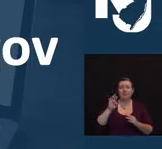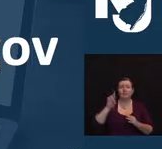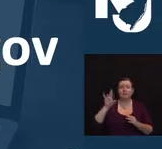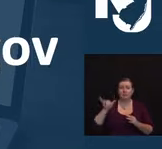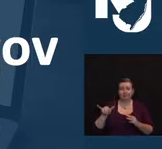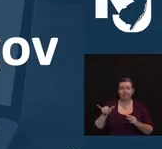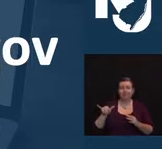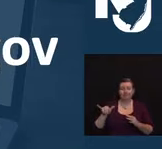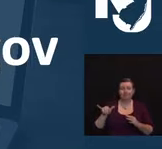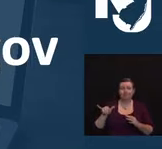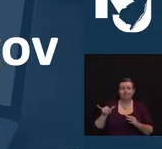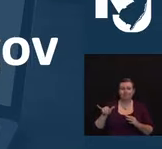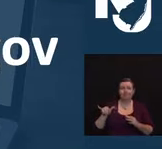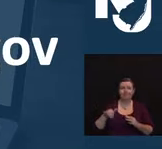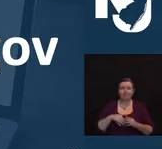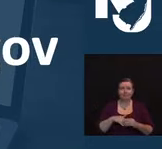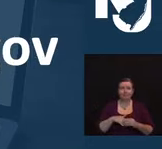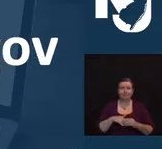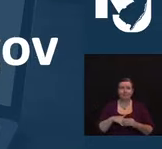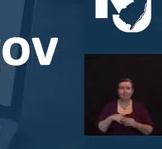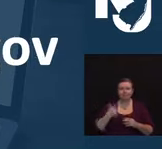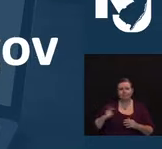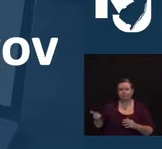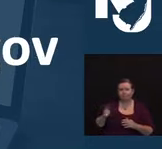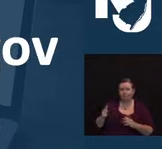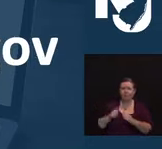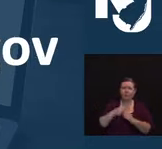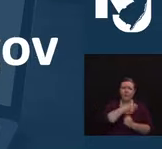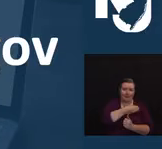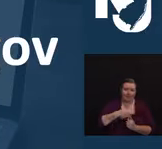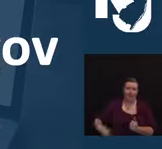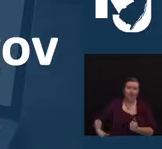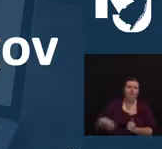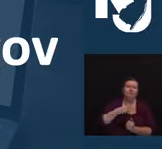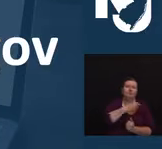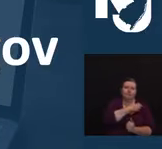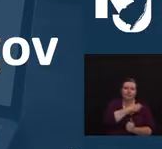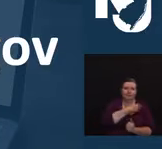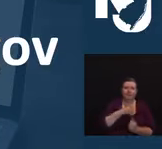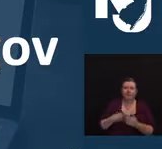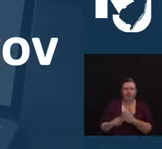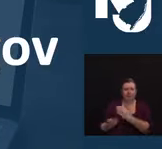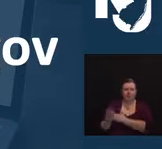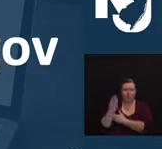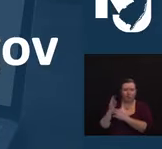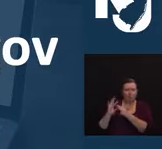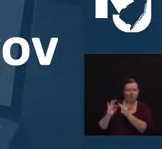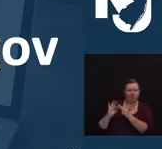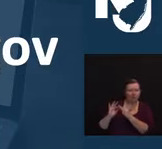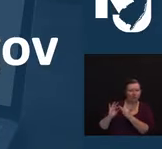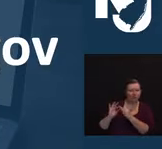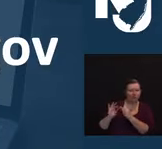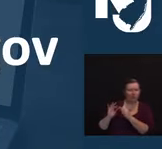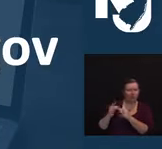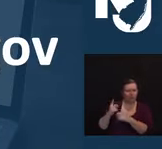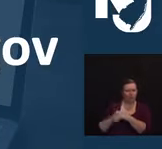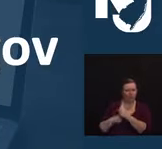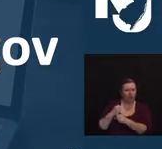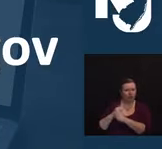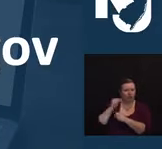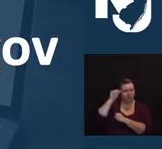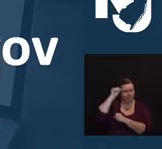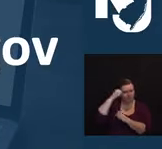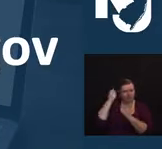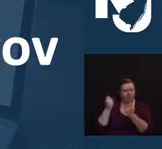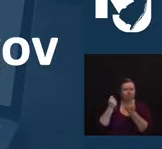mayor and dear friend Mauro Raguso this morning, exchanging thoughts about this 1 year somber anniversary. We had no